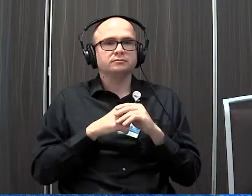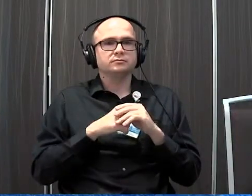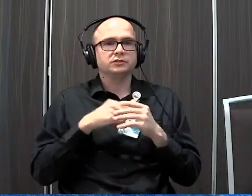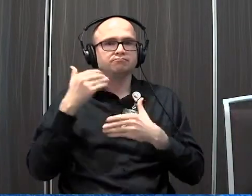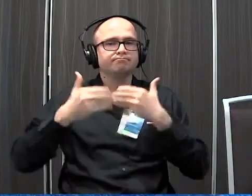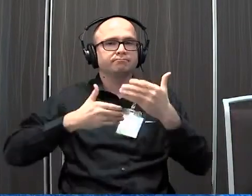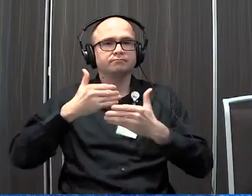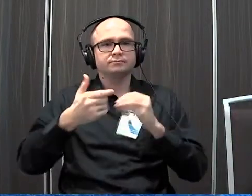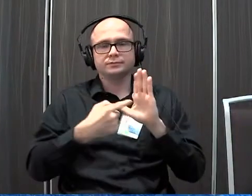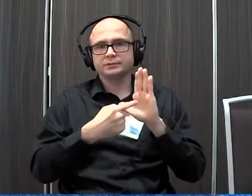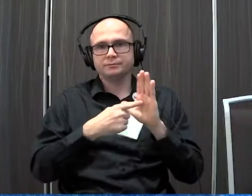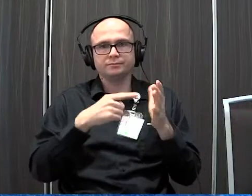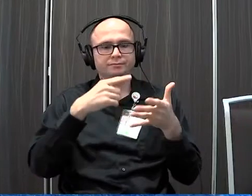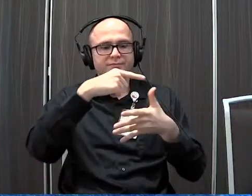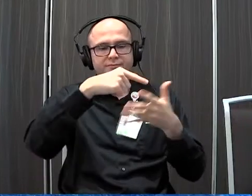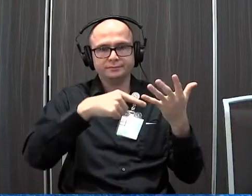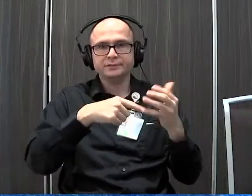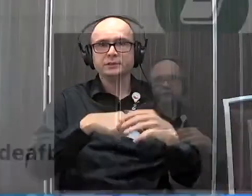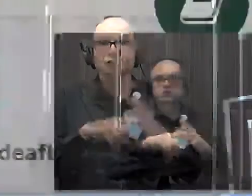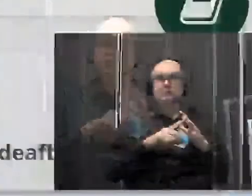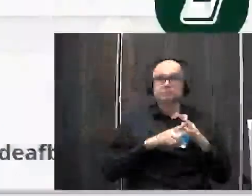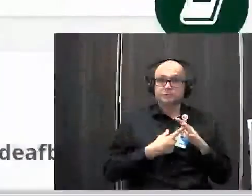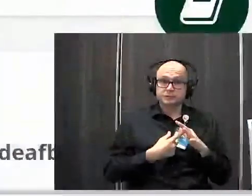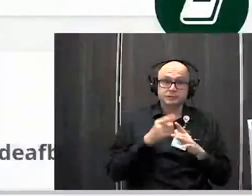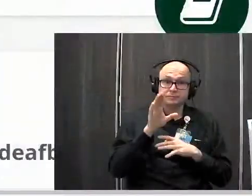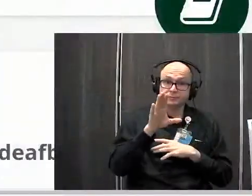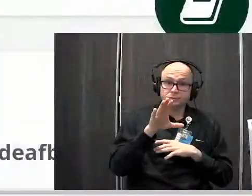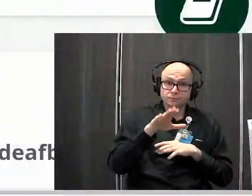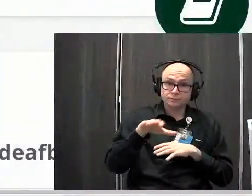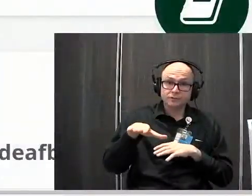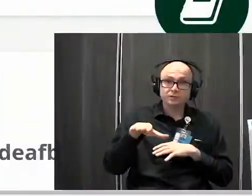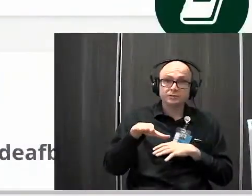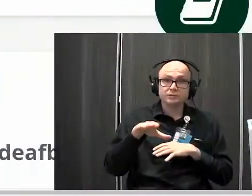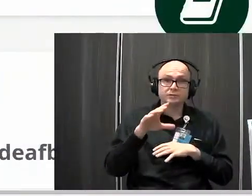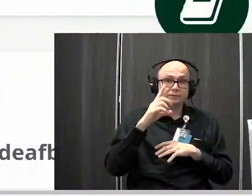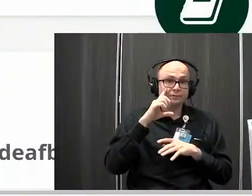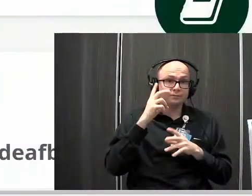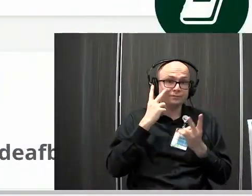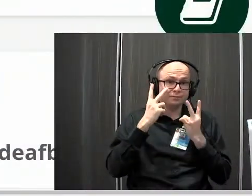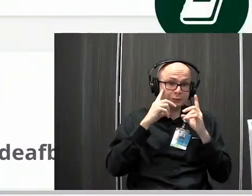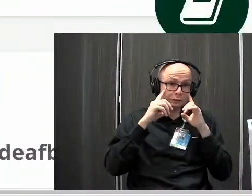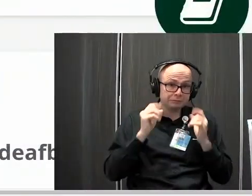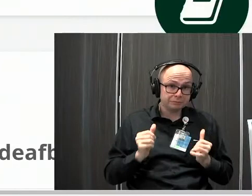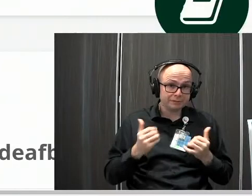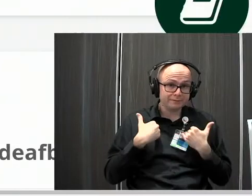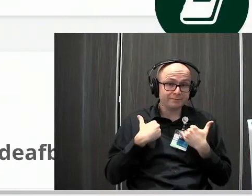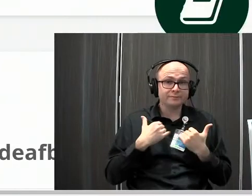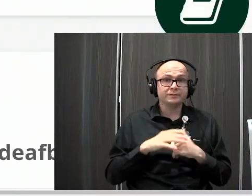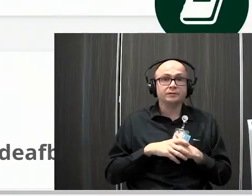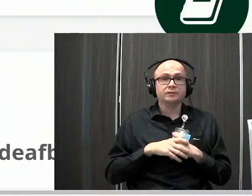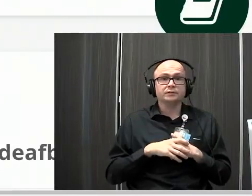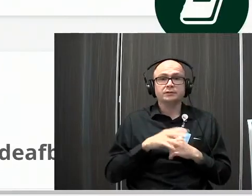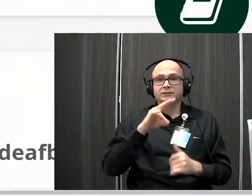some examples from the checklist. So I want to start off by asking, does your child have some degree of vision loss? And all right, so